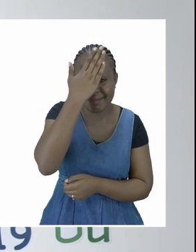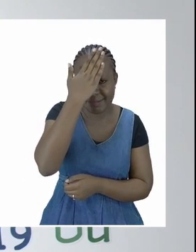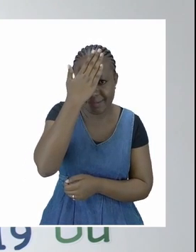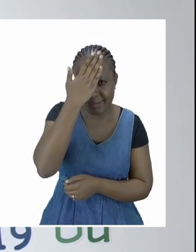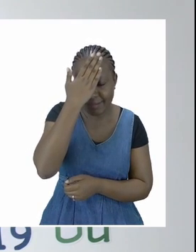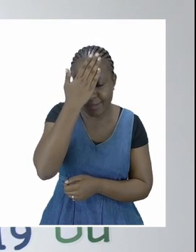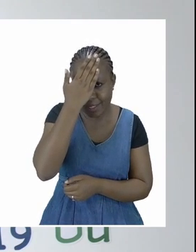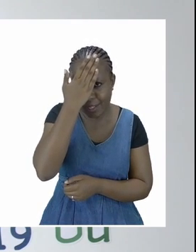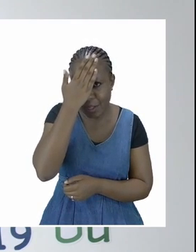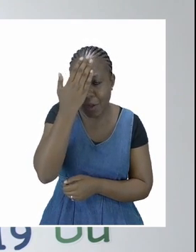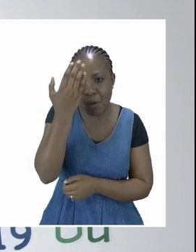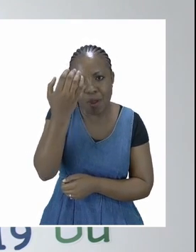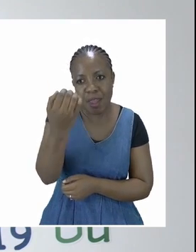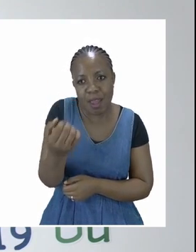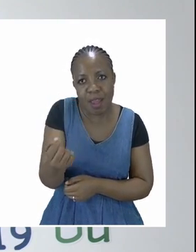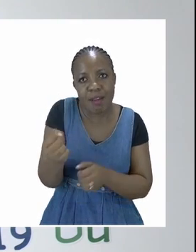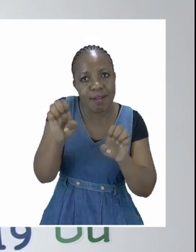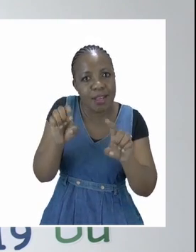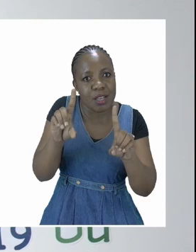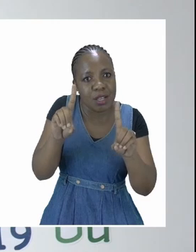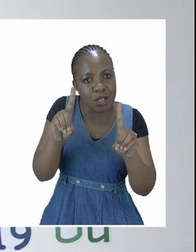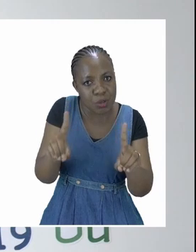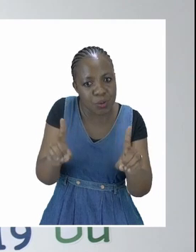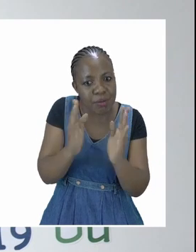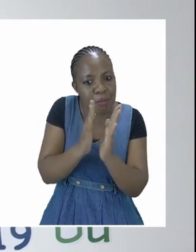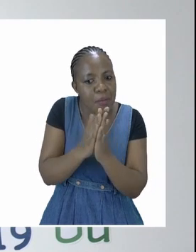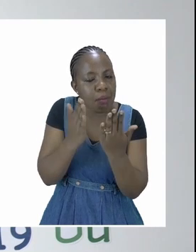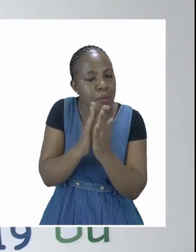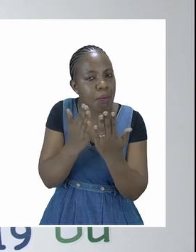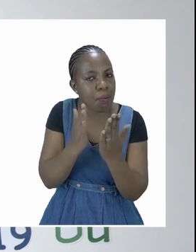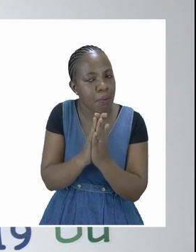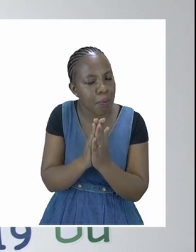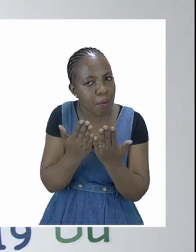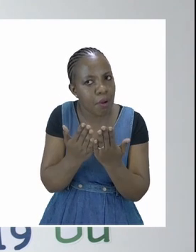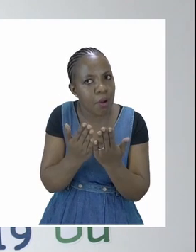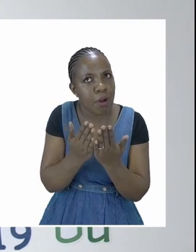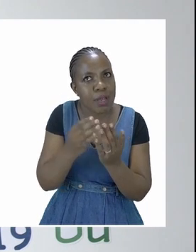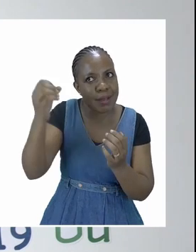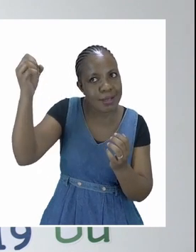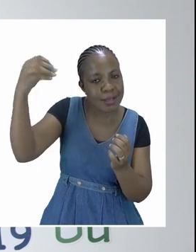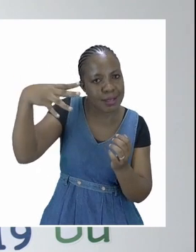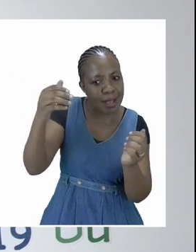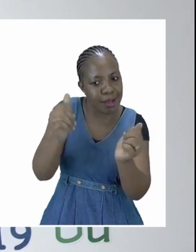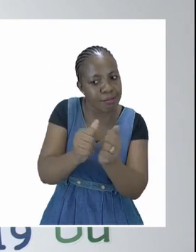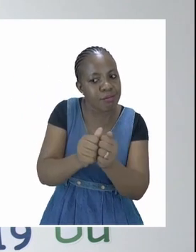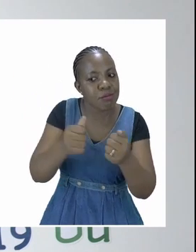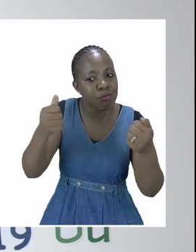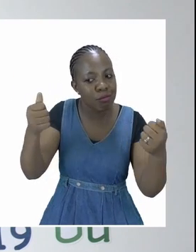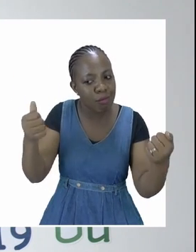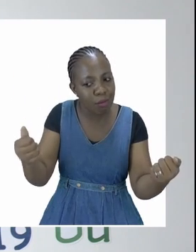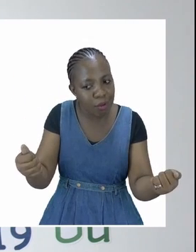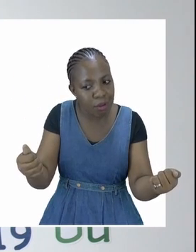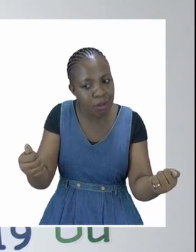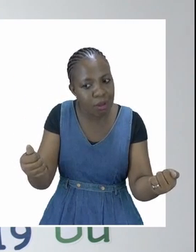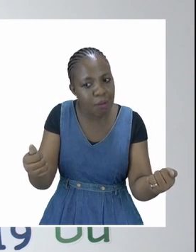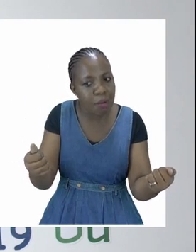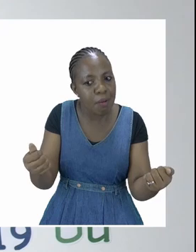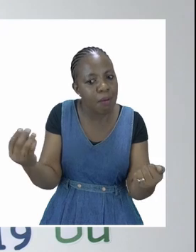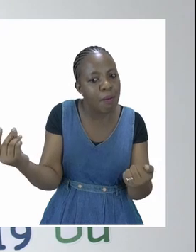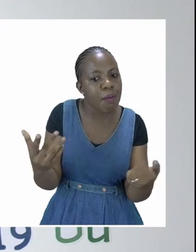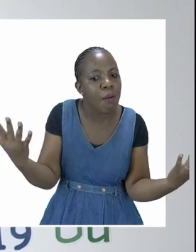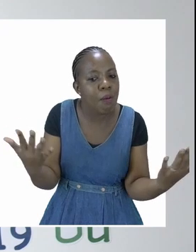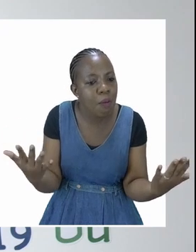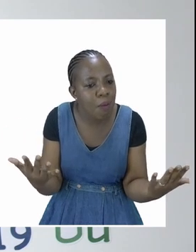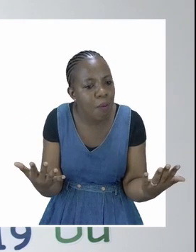booklet in our daily newspaper, street sales, or at your school every Monday